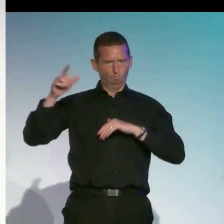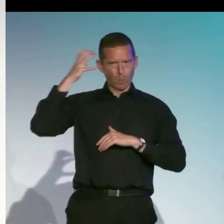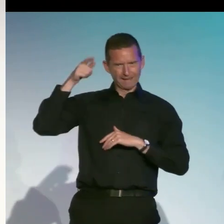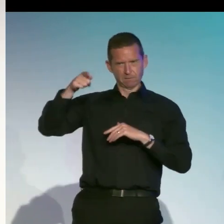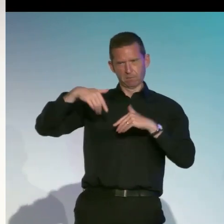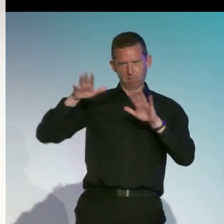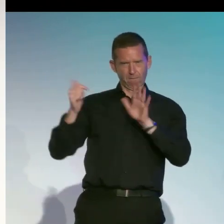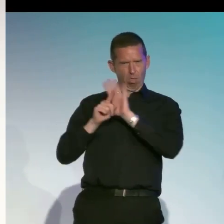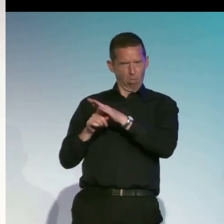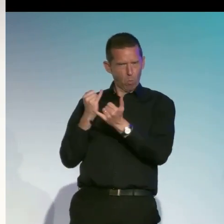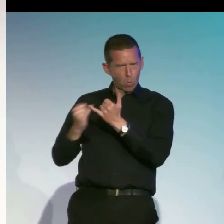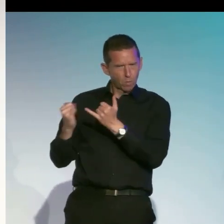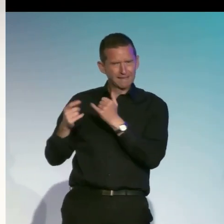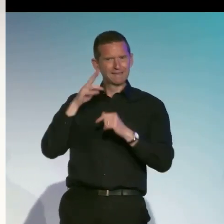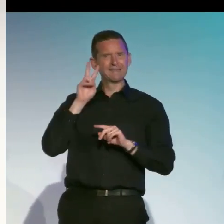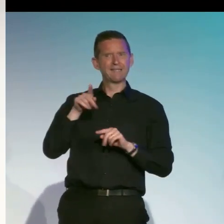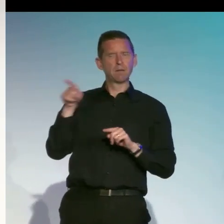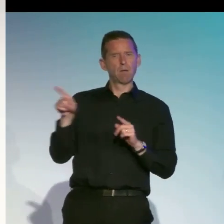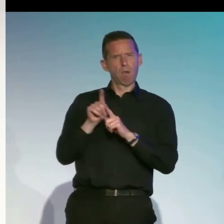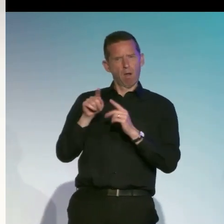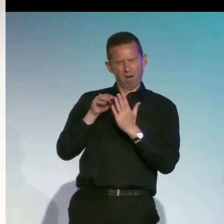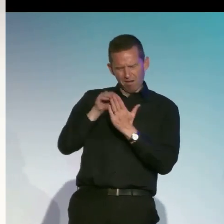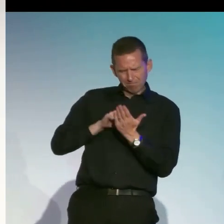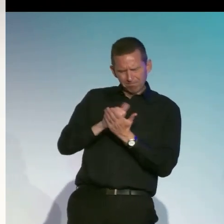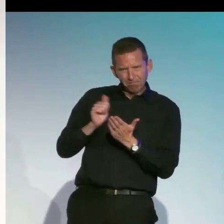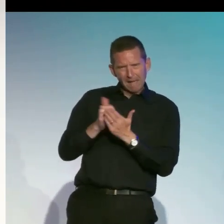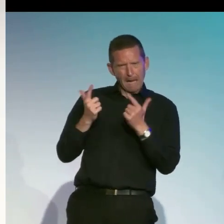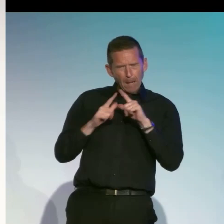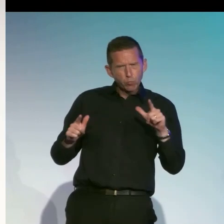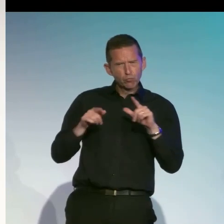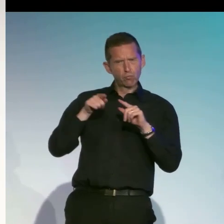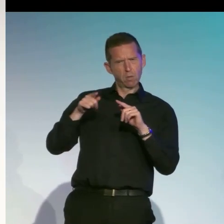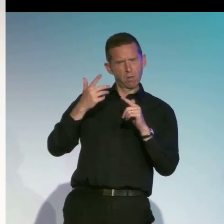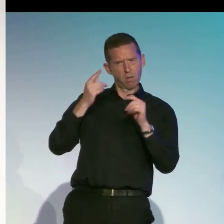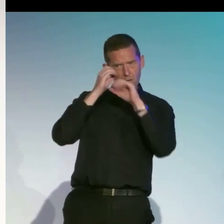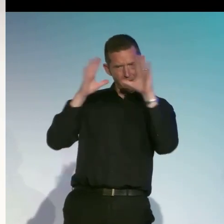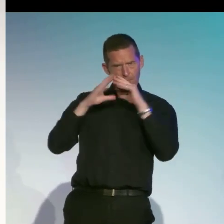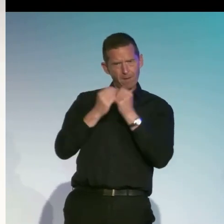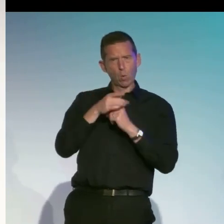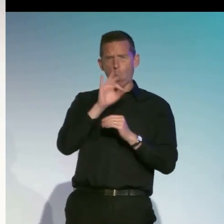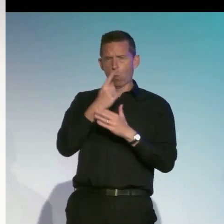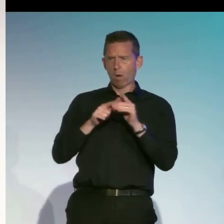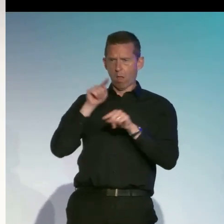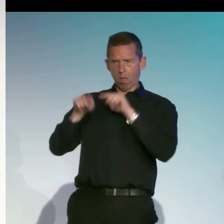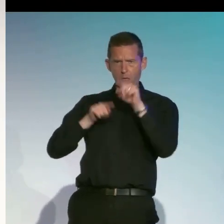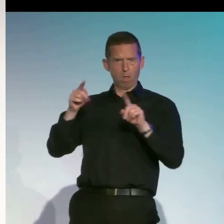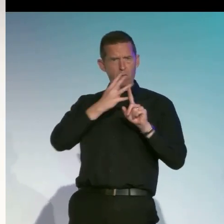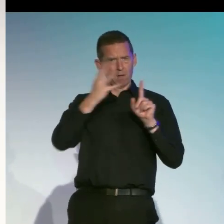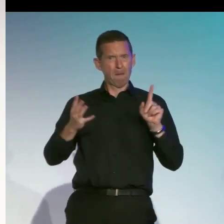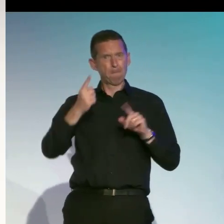the language of gender ideology proliferate around the world, not only to attack kind of